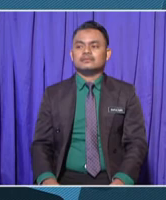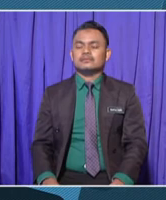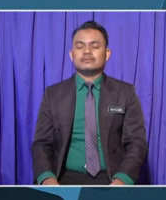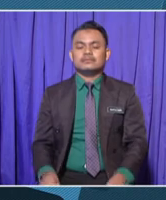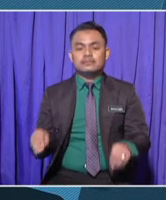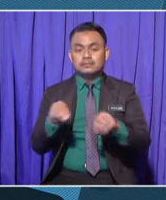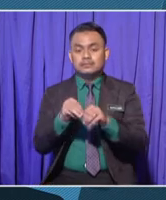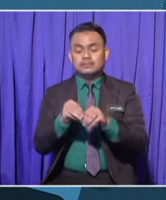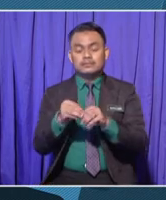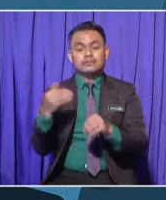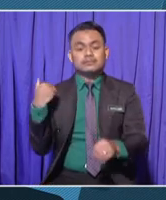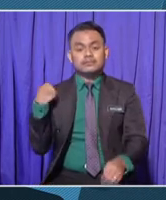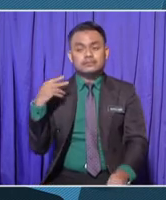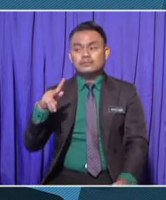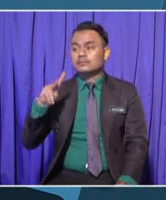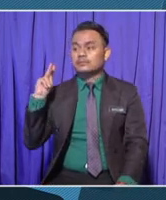magnet has strength.